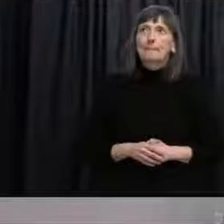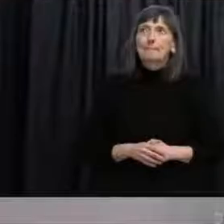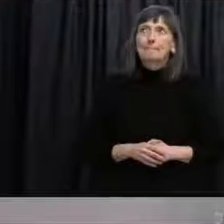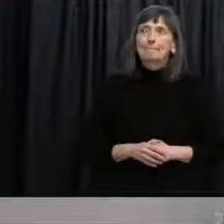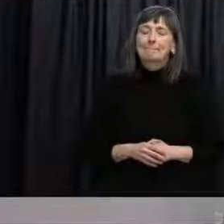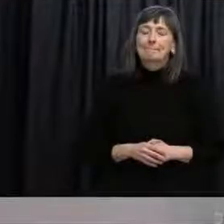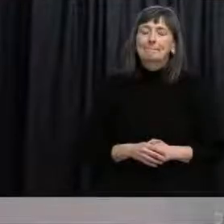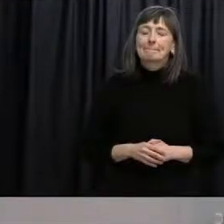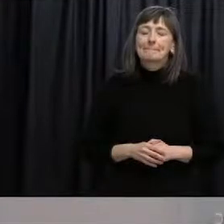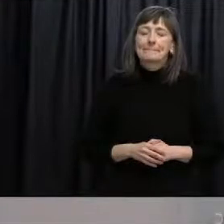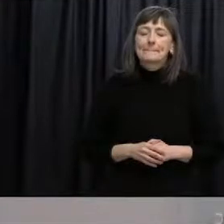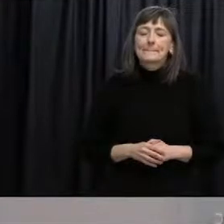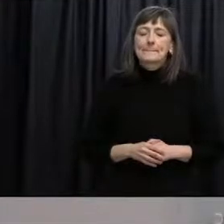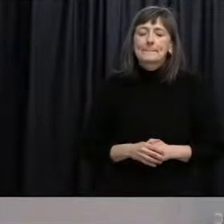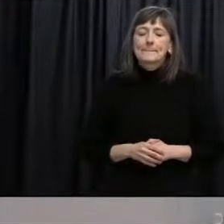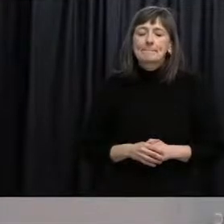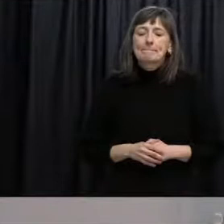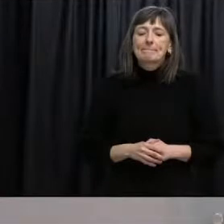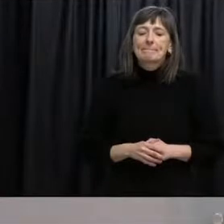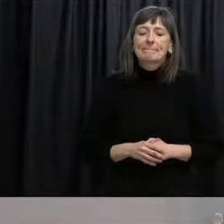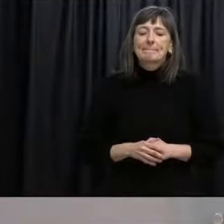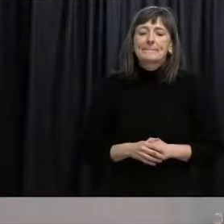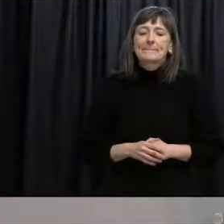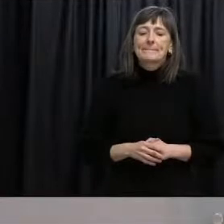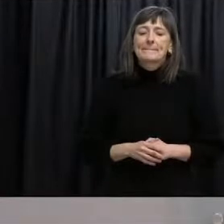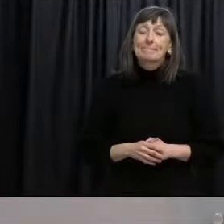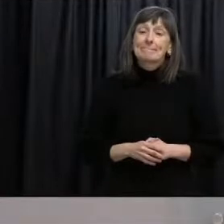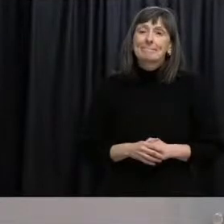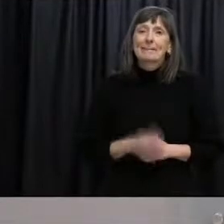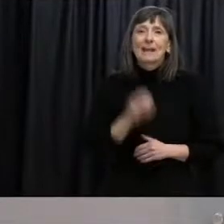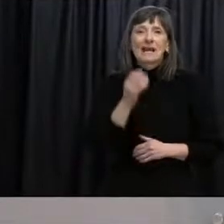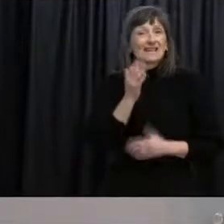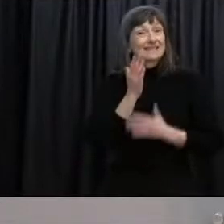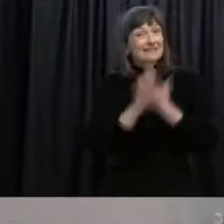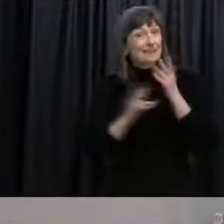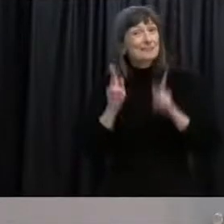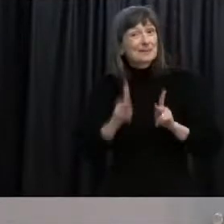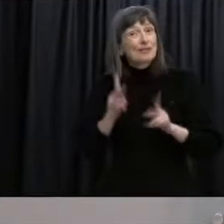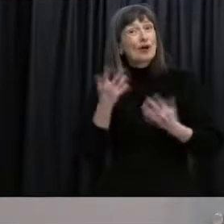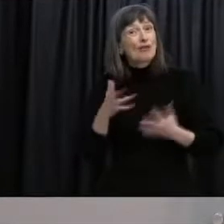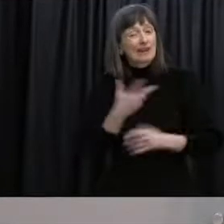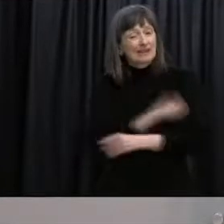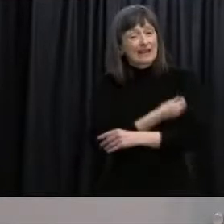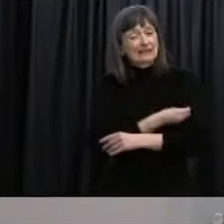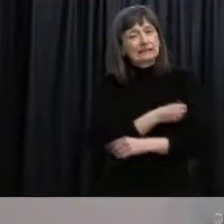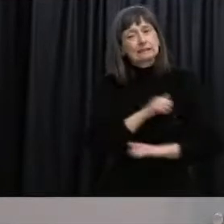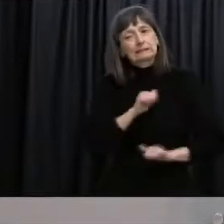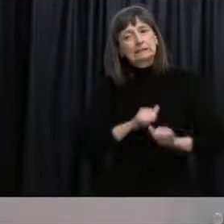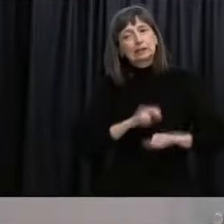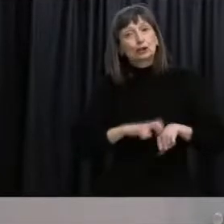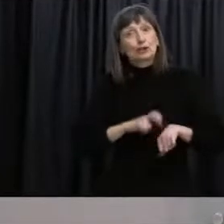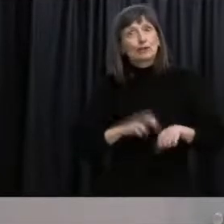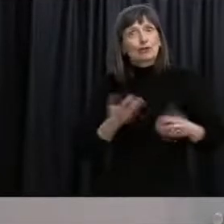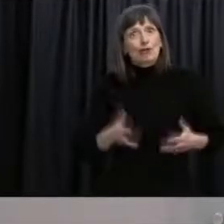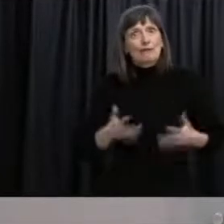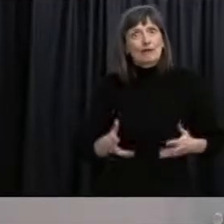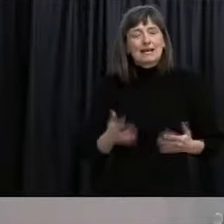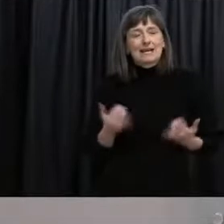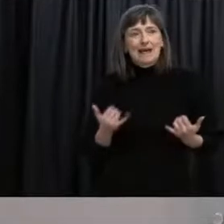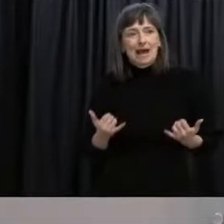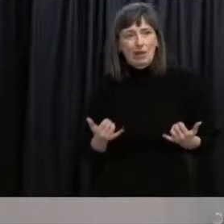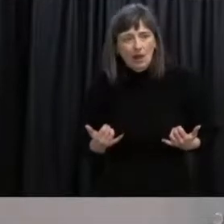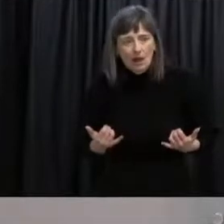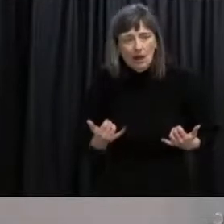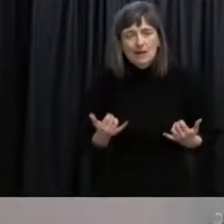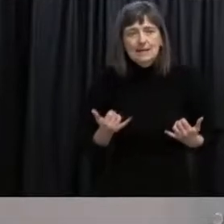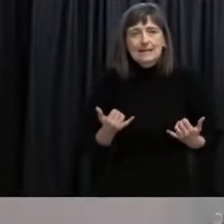And what would you say to people who may already be a bit hesitant about getting a vaccine and afraid that this is essentially too